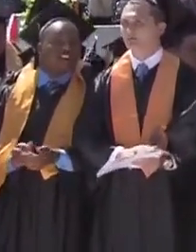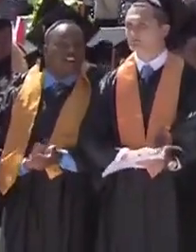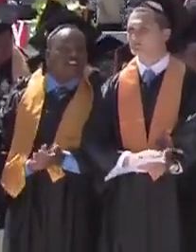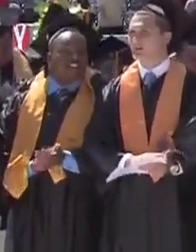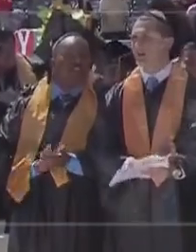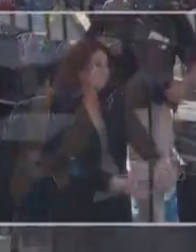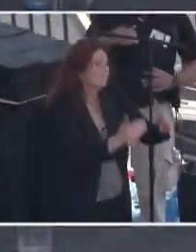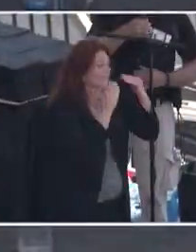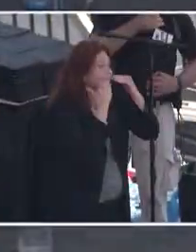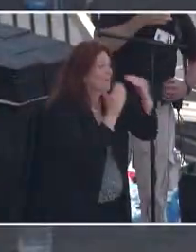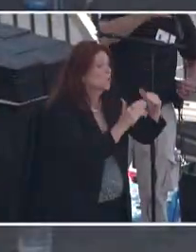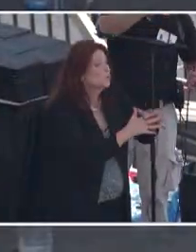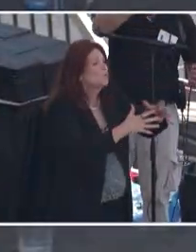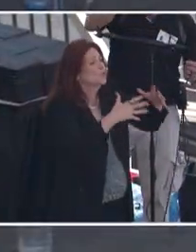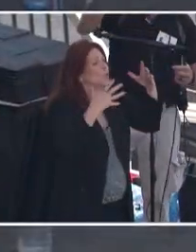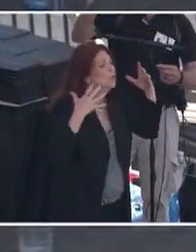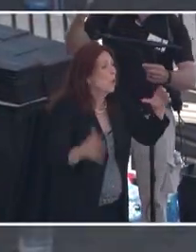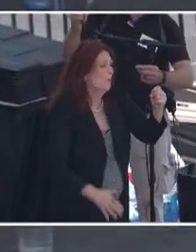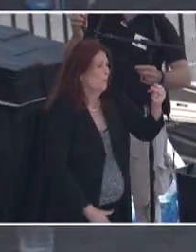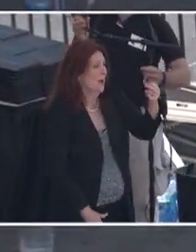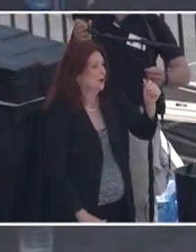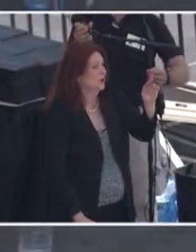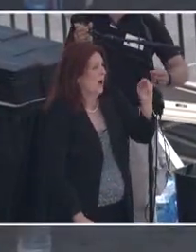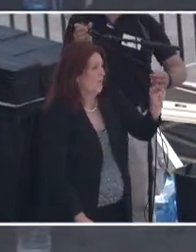Thank you so much, Sharon.